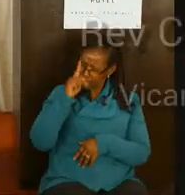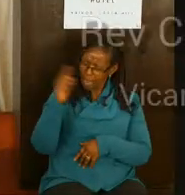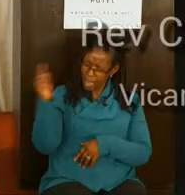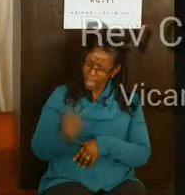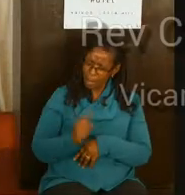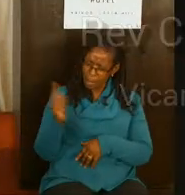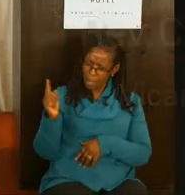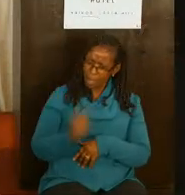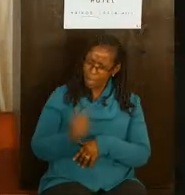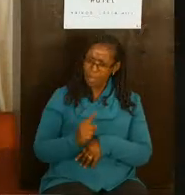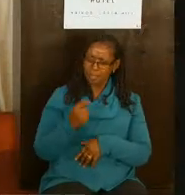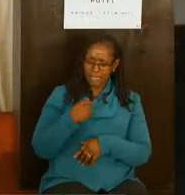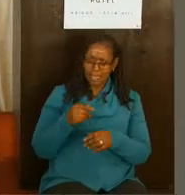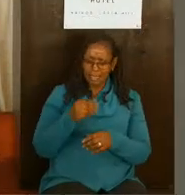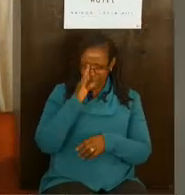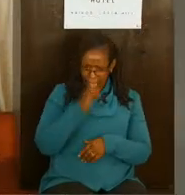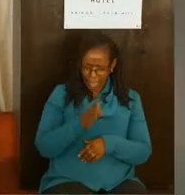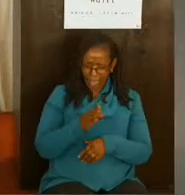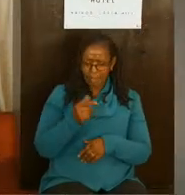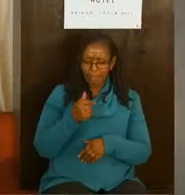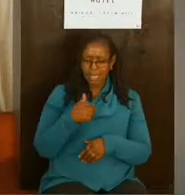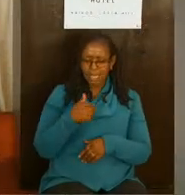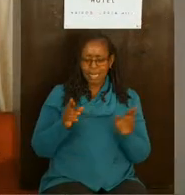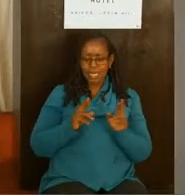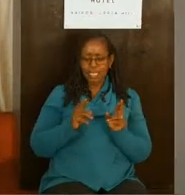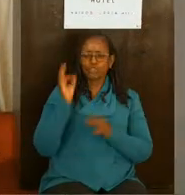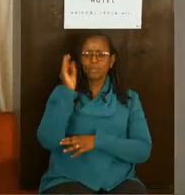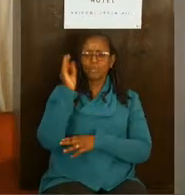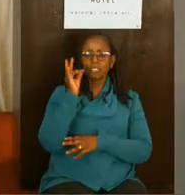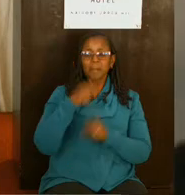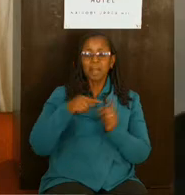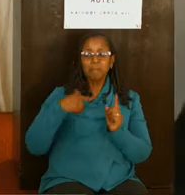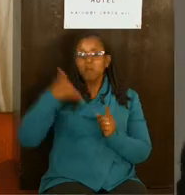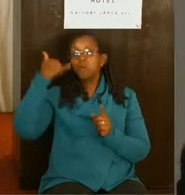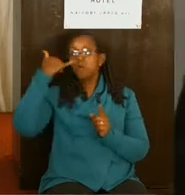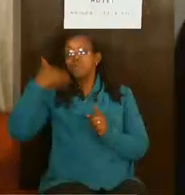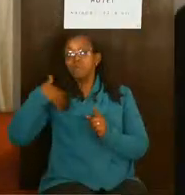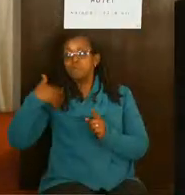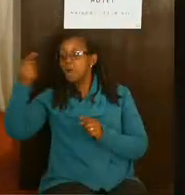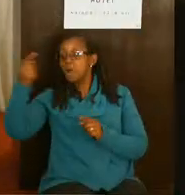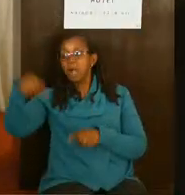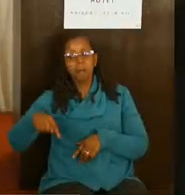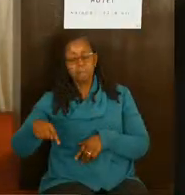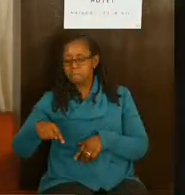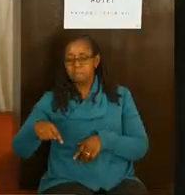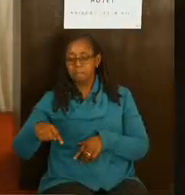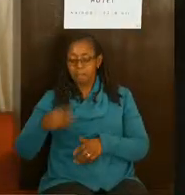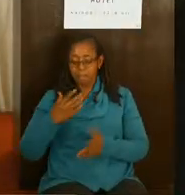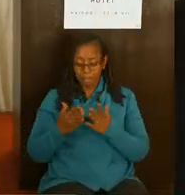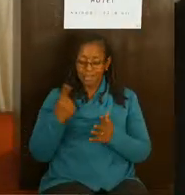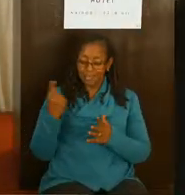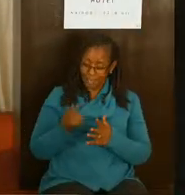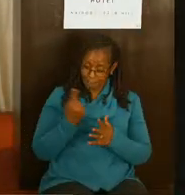Sunday I'm already getting ready to preach but I'm not going to make any phone call so something must be working the question